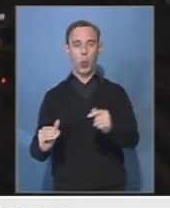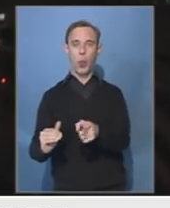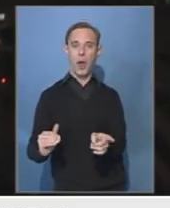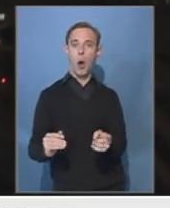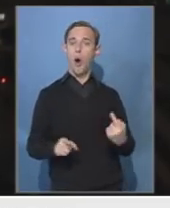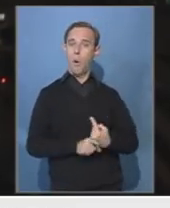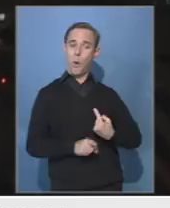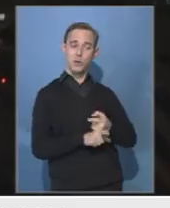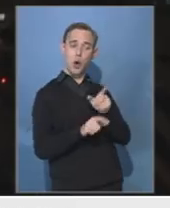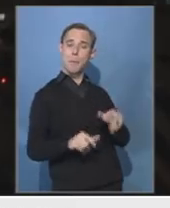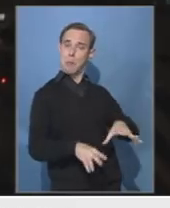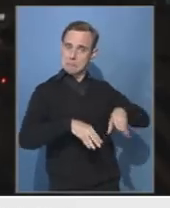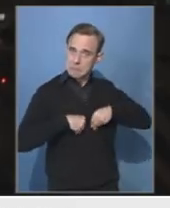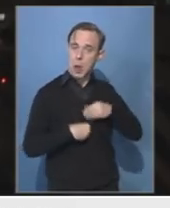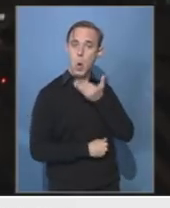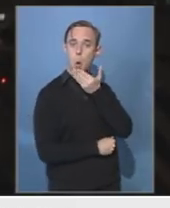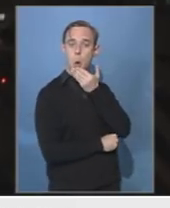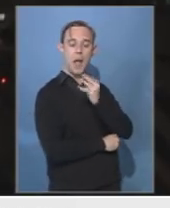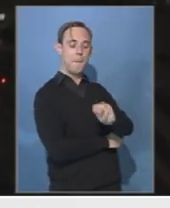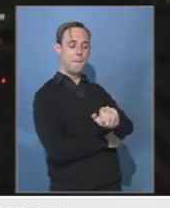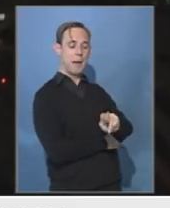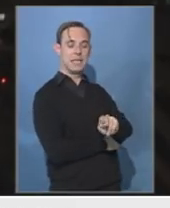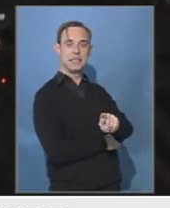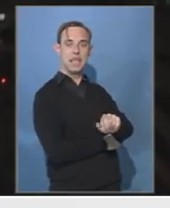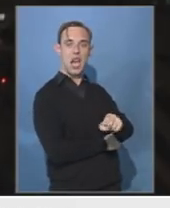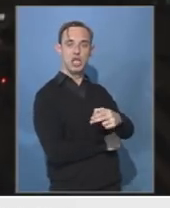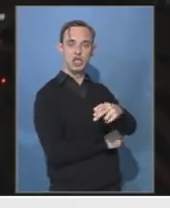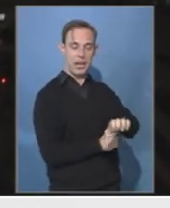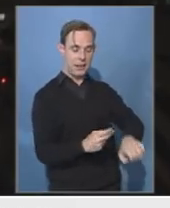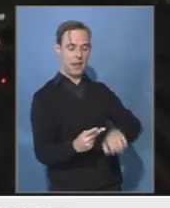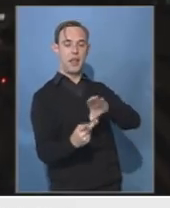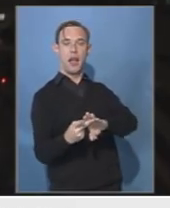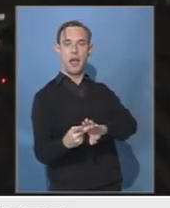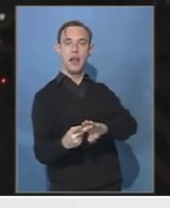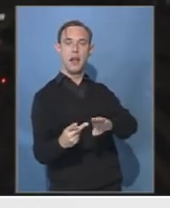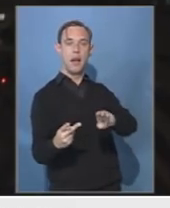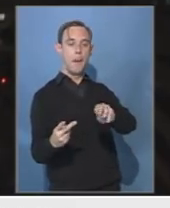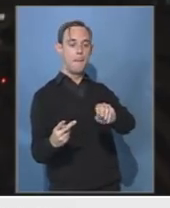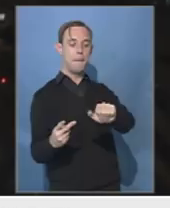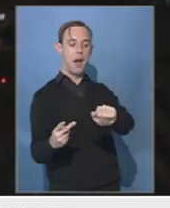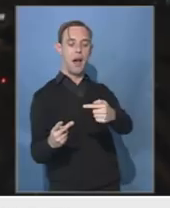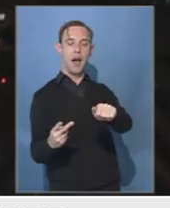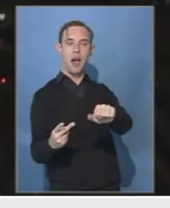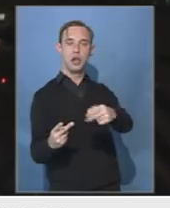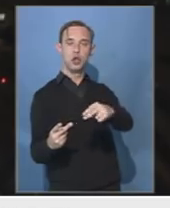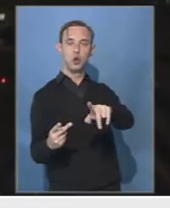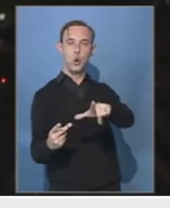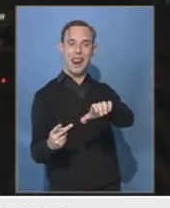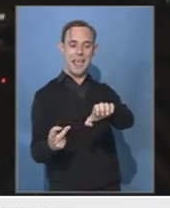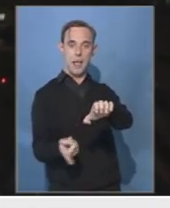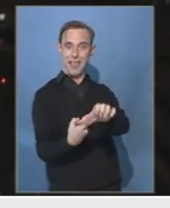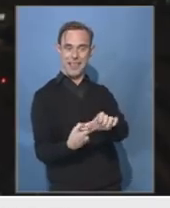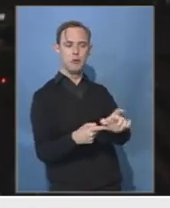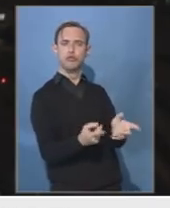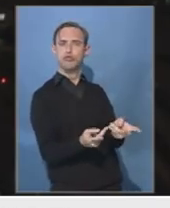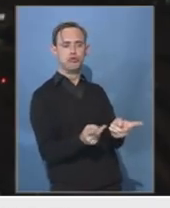Gwede Mantashe and with Paul Majatile. So really the only thing that happened was that they didn't expect Cyril Ramaphosa to win. And the difficulty is that even